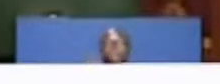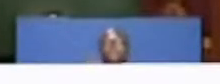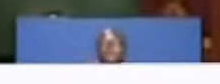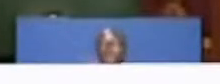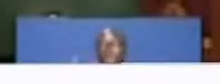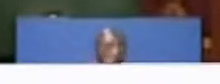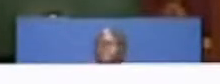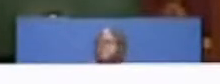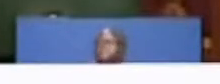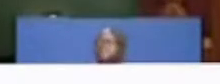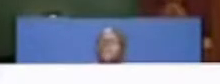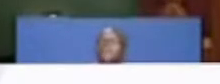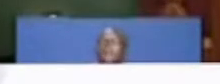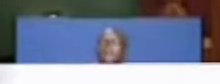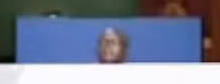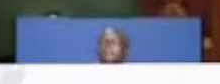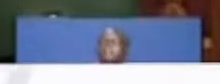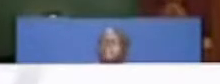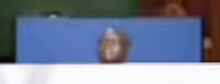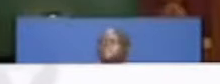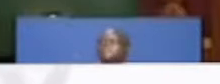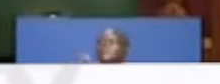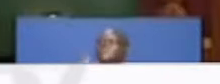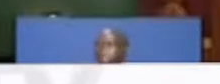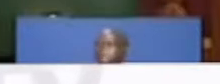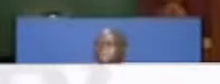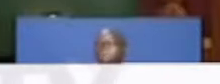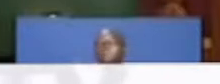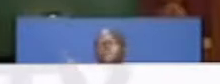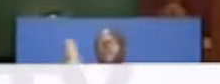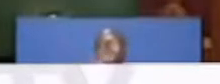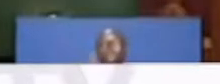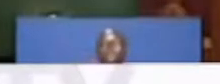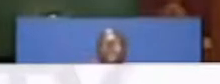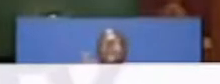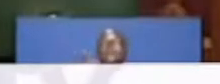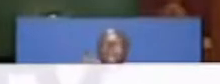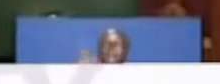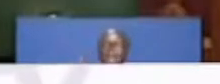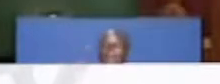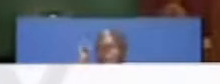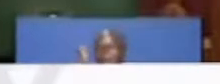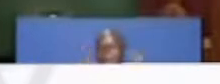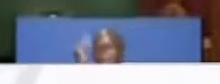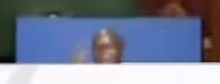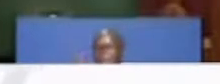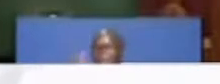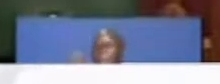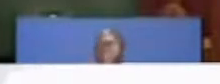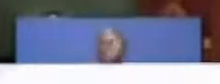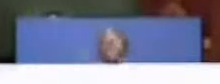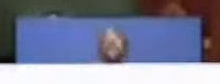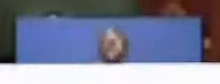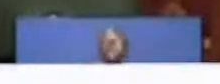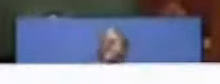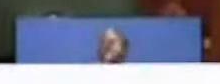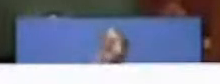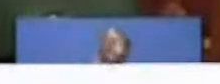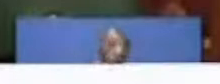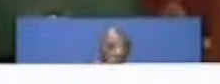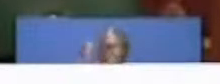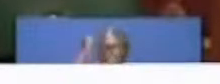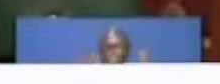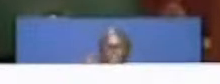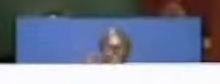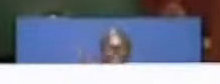capital, I elected to use the Kenya Defense Forces because of their unity of command, military